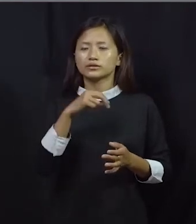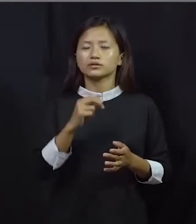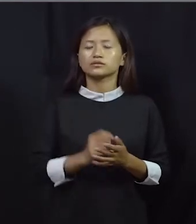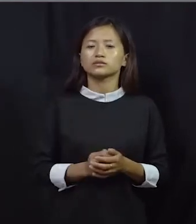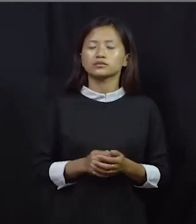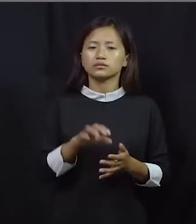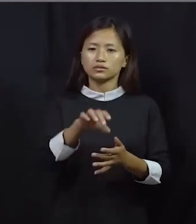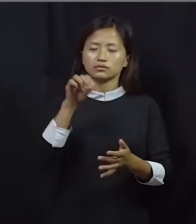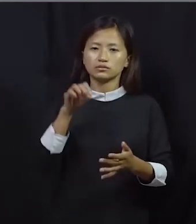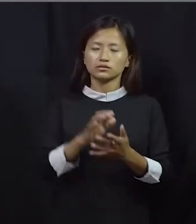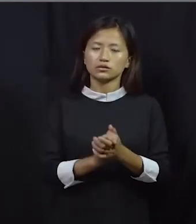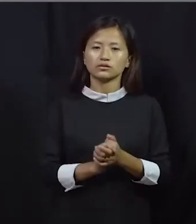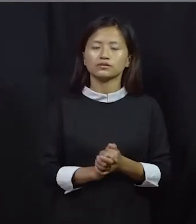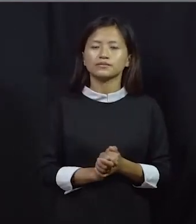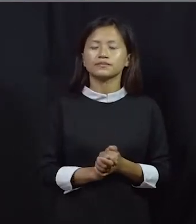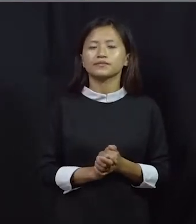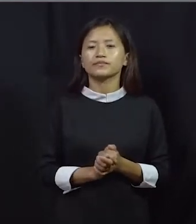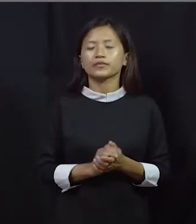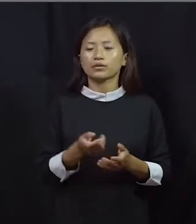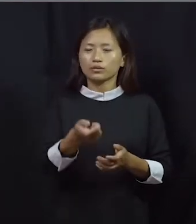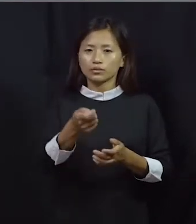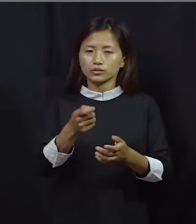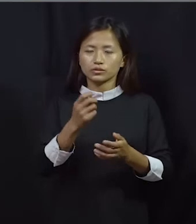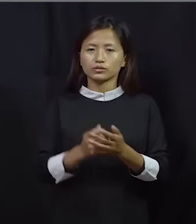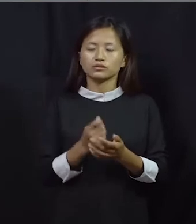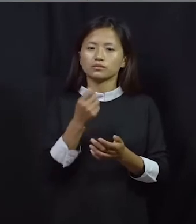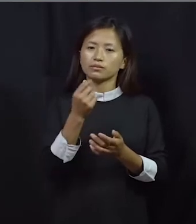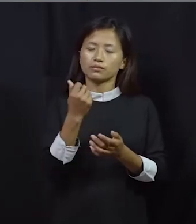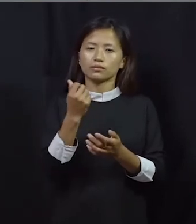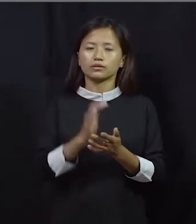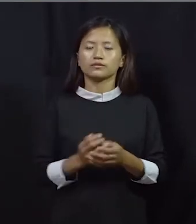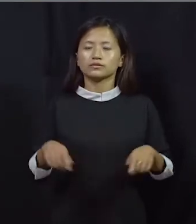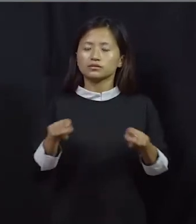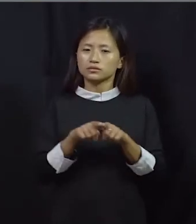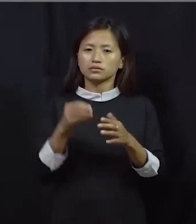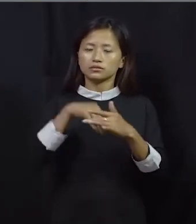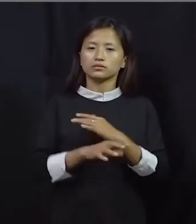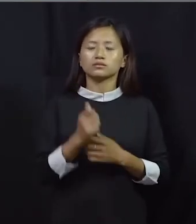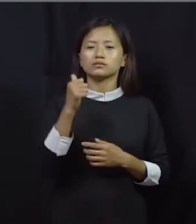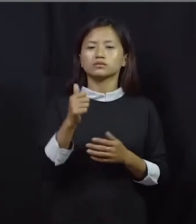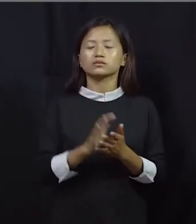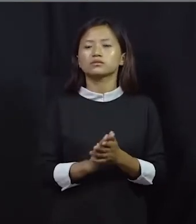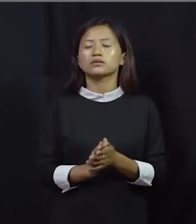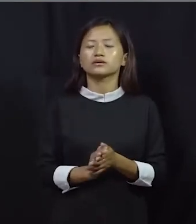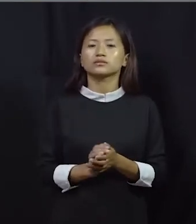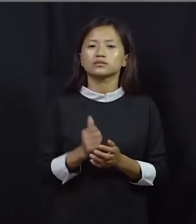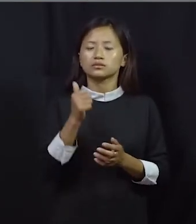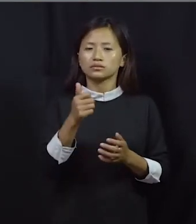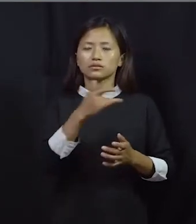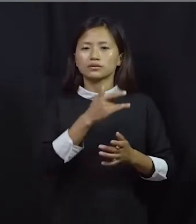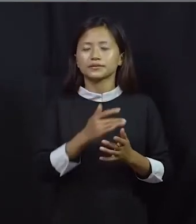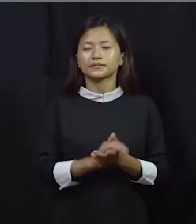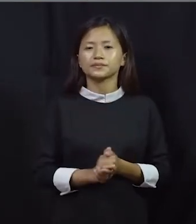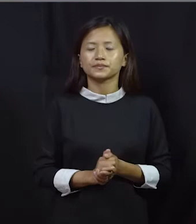the firm for withdrawing certain sum of money in goods or in kind. These are some of the very